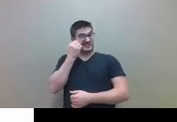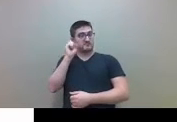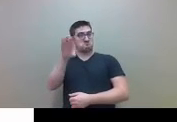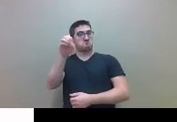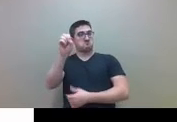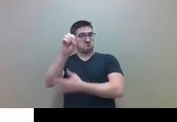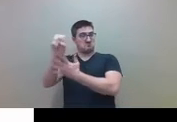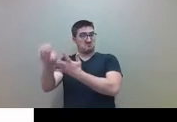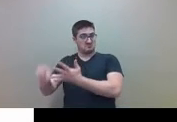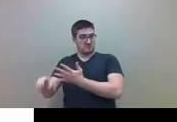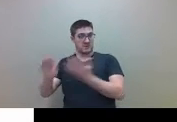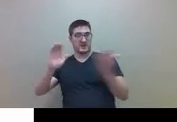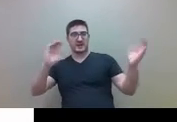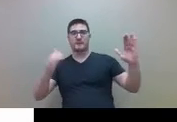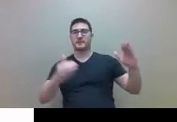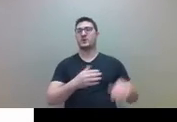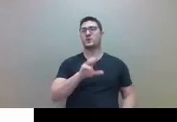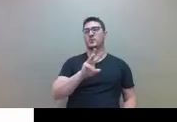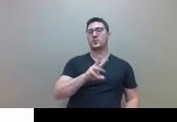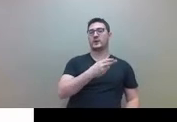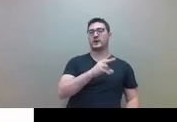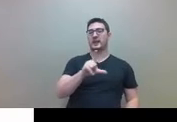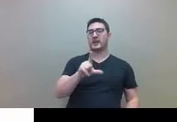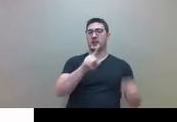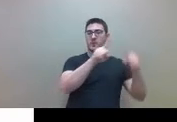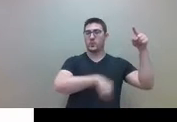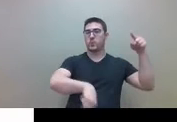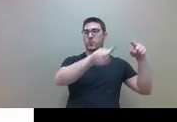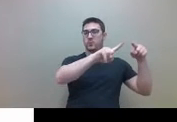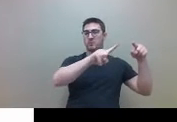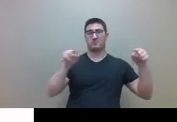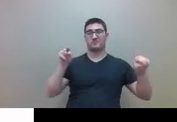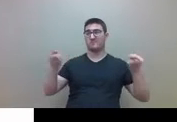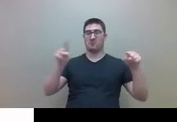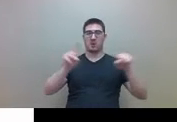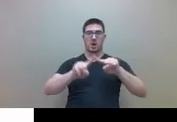We enter into crisis mode at this point. Prevention.